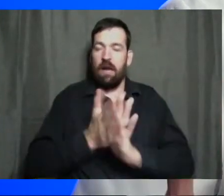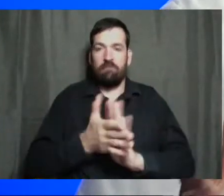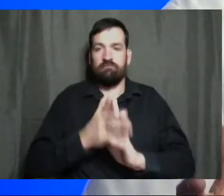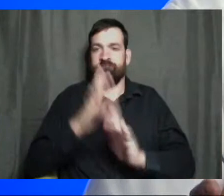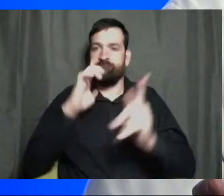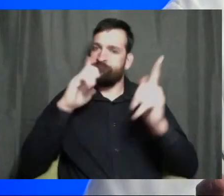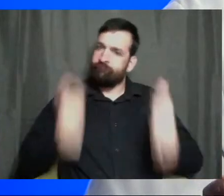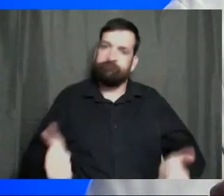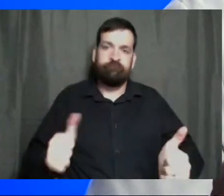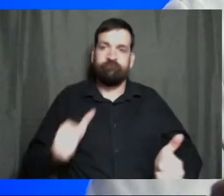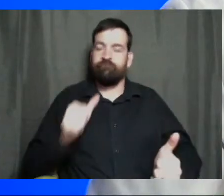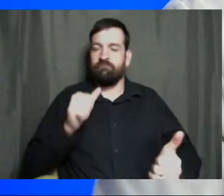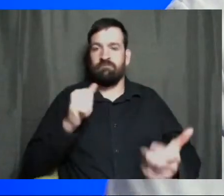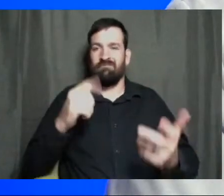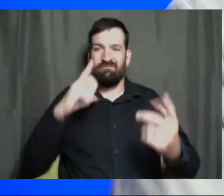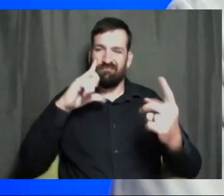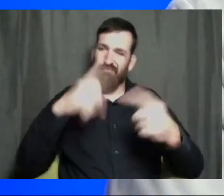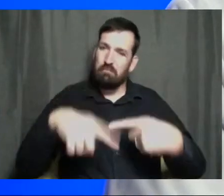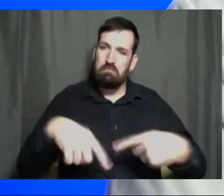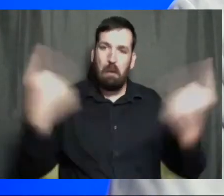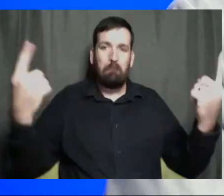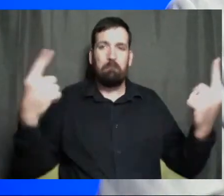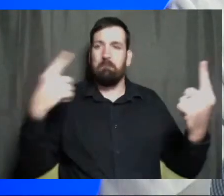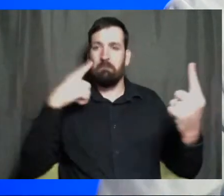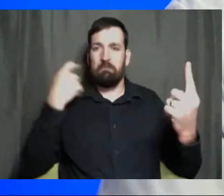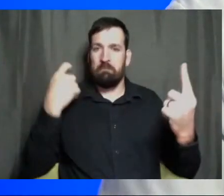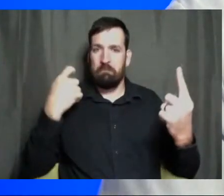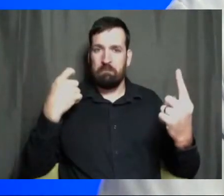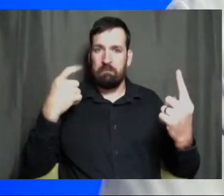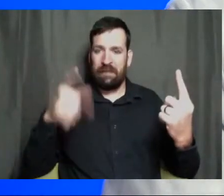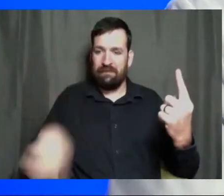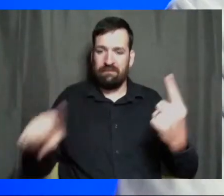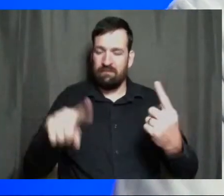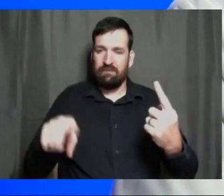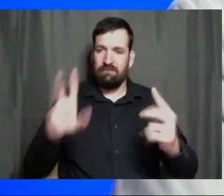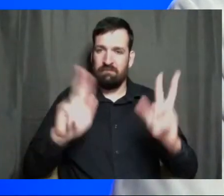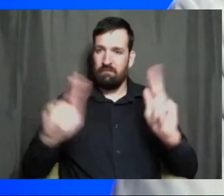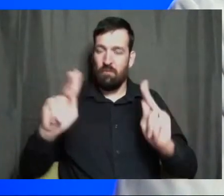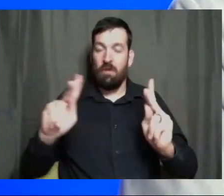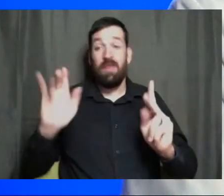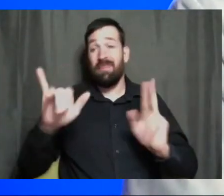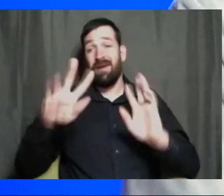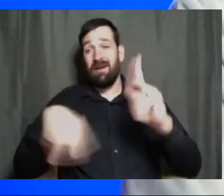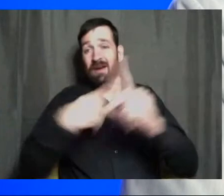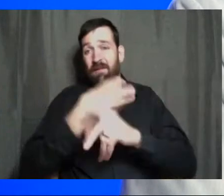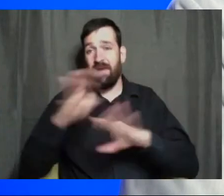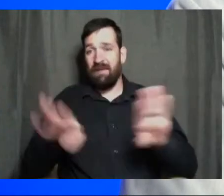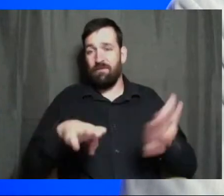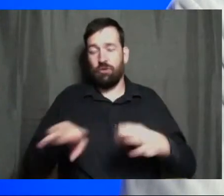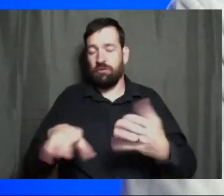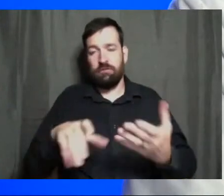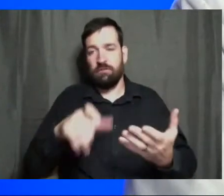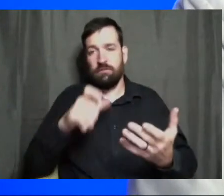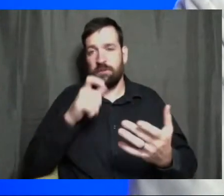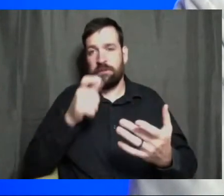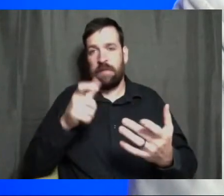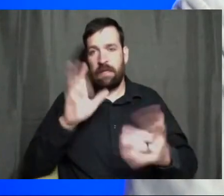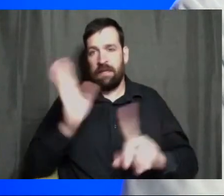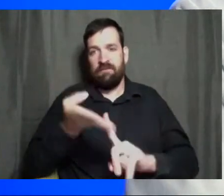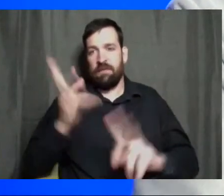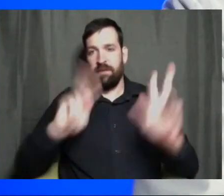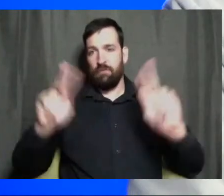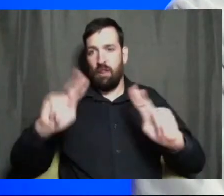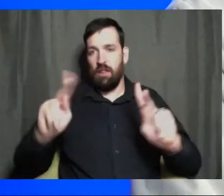the disagreements among the constituents. So that type of behavior really probably doesn't win anybody over. It's really